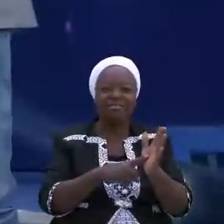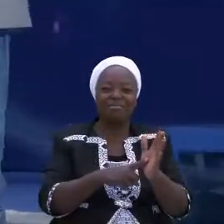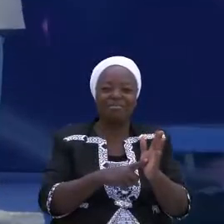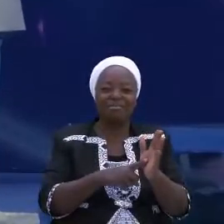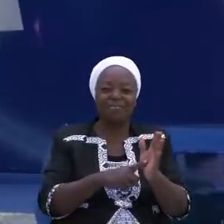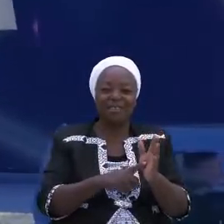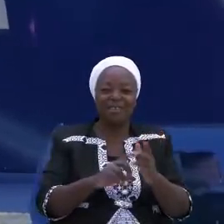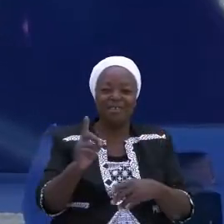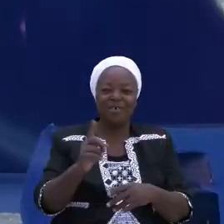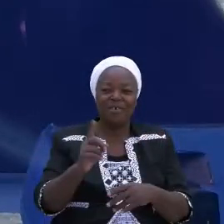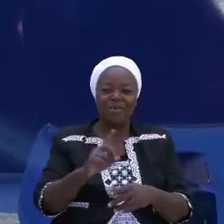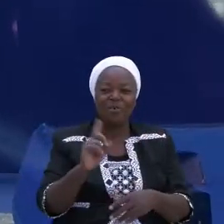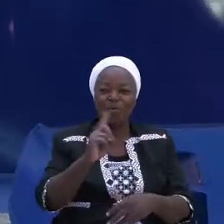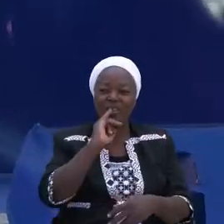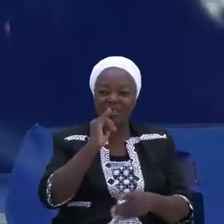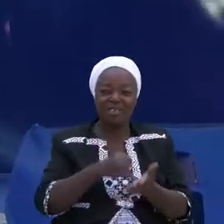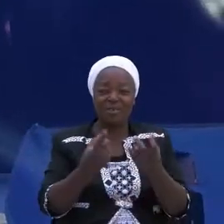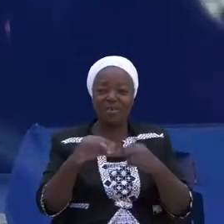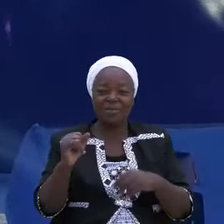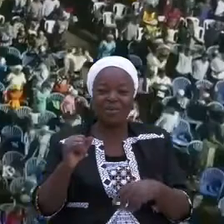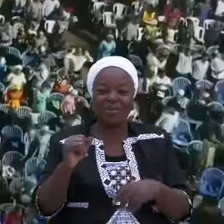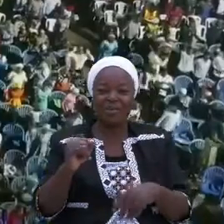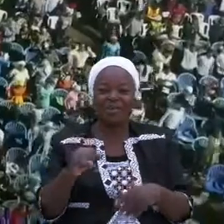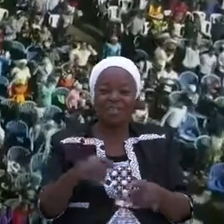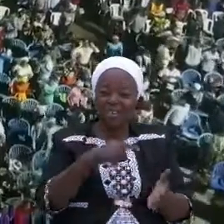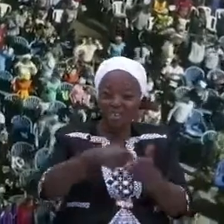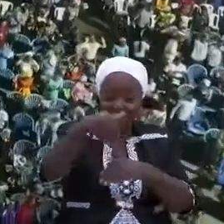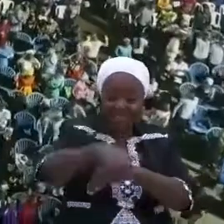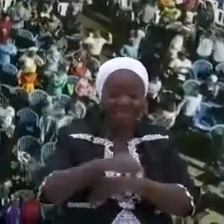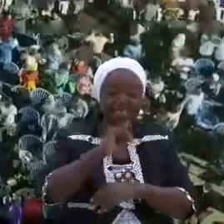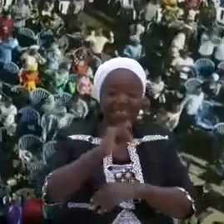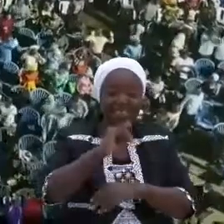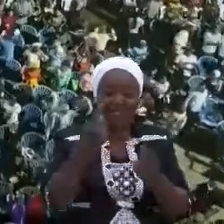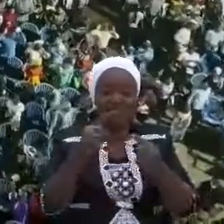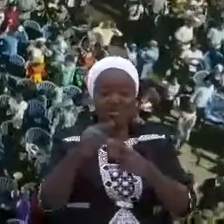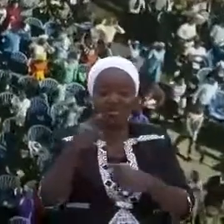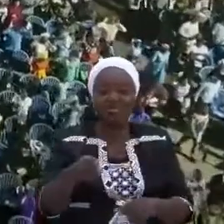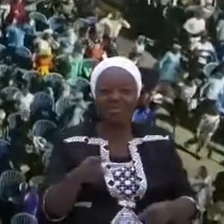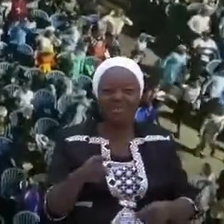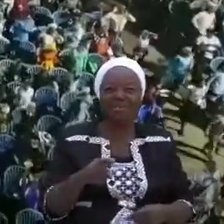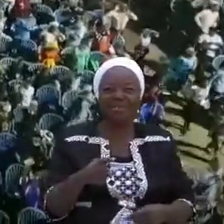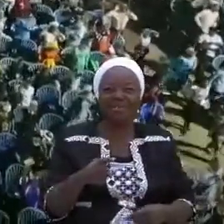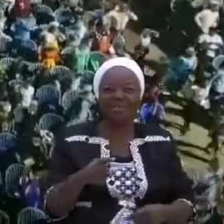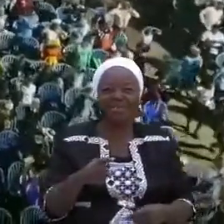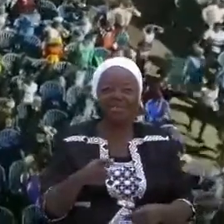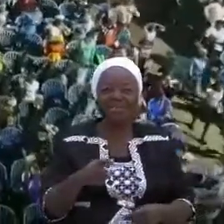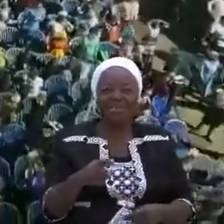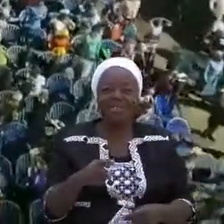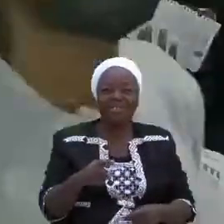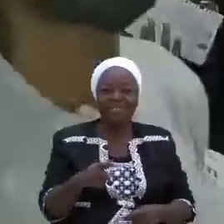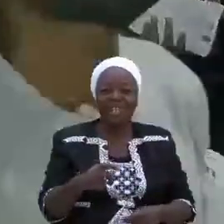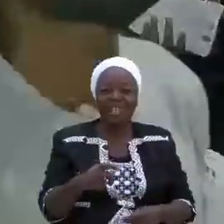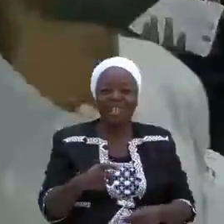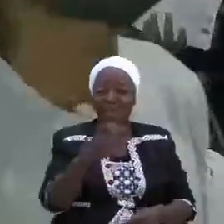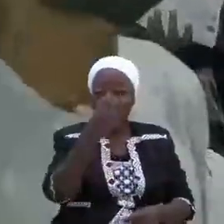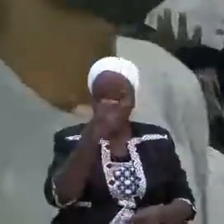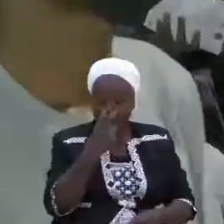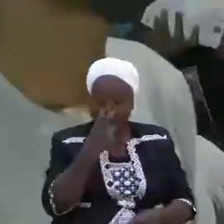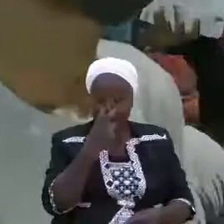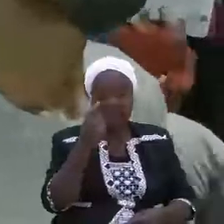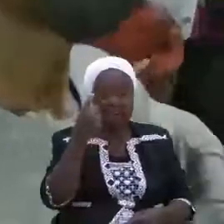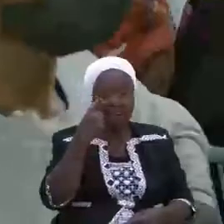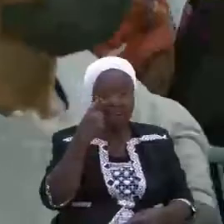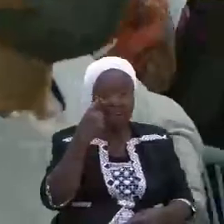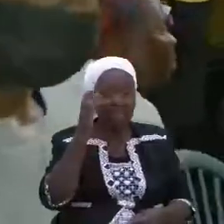where is it coming tonight is coming to you blind eyes will